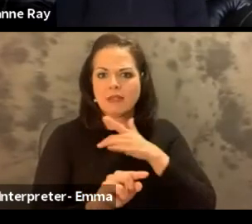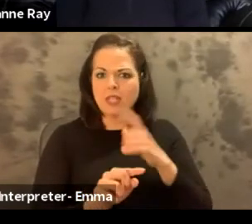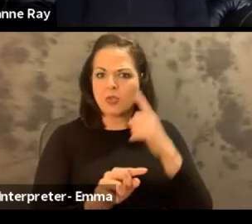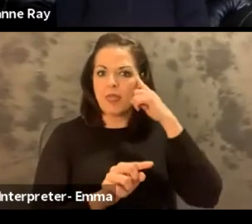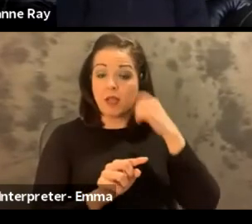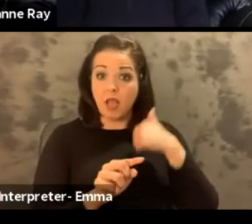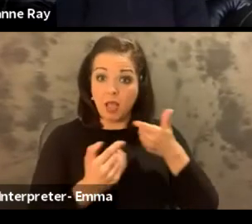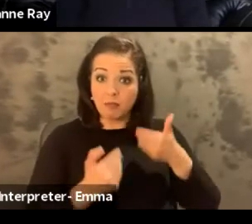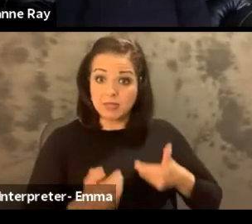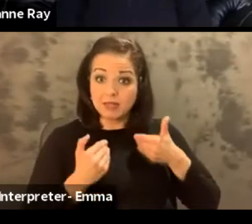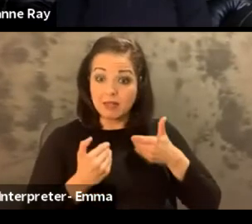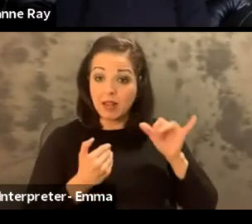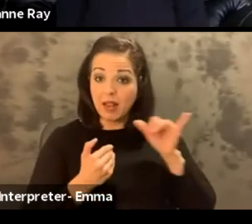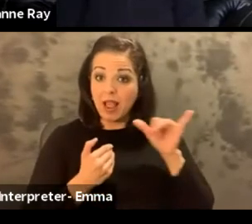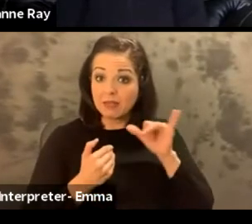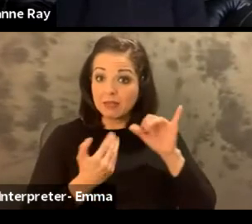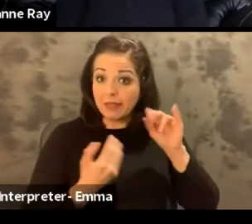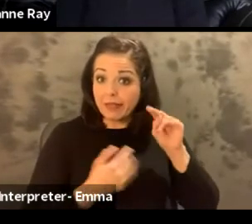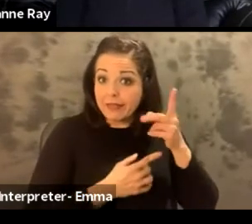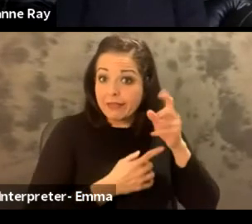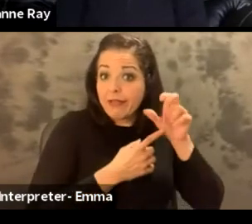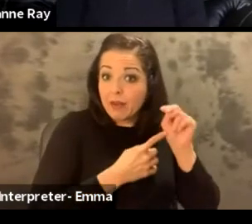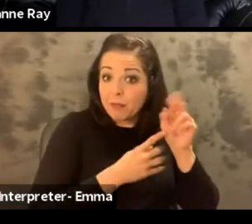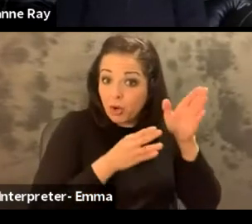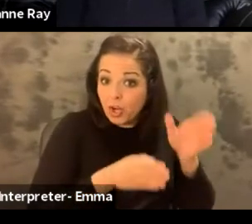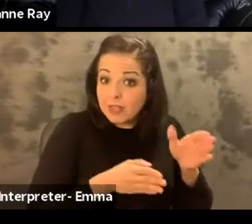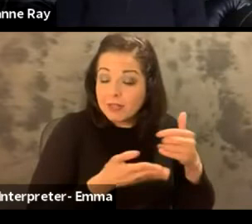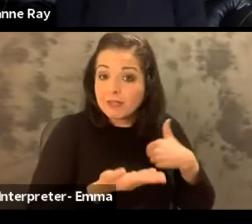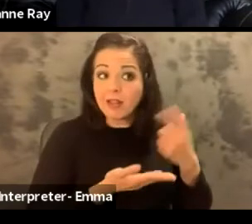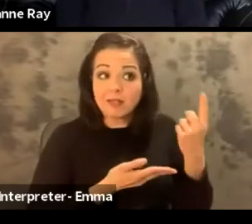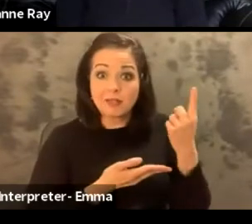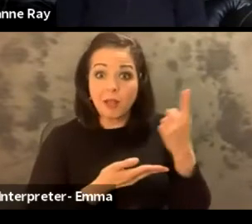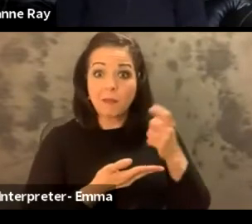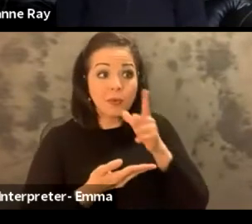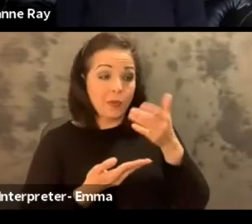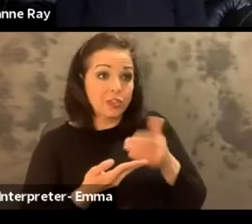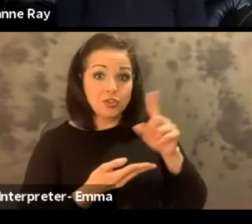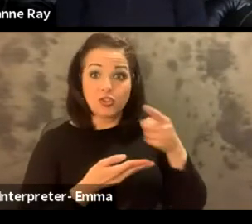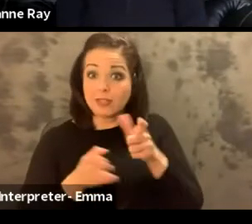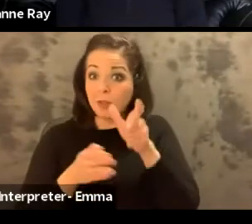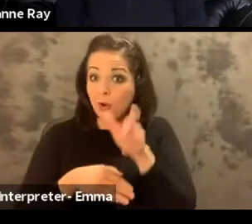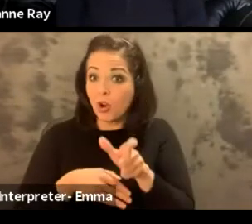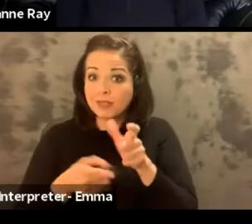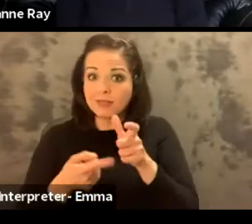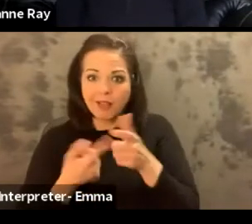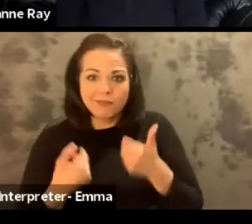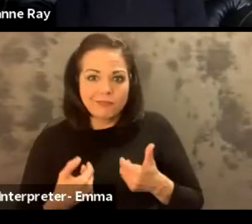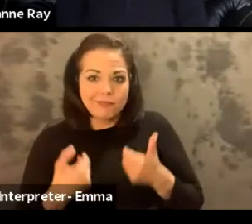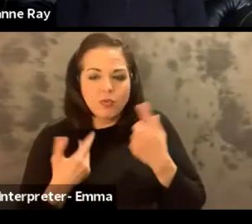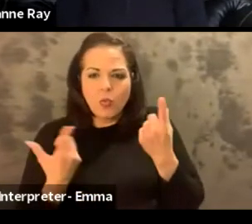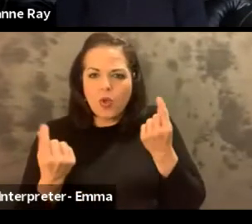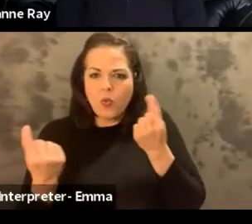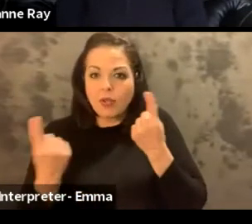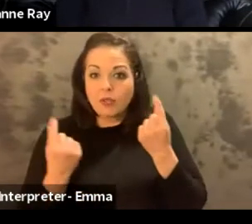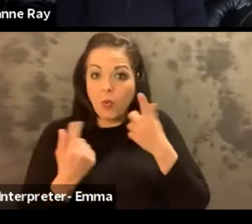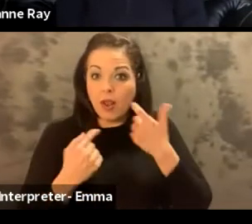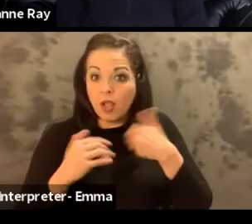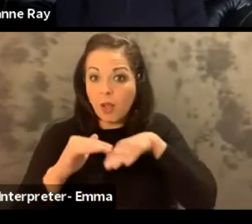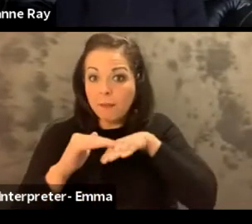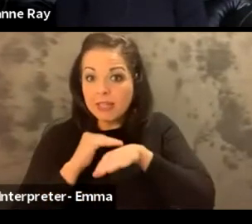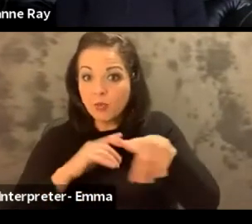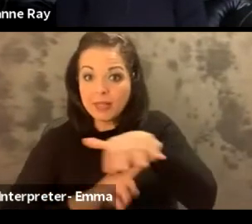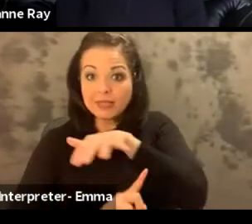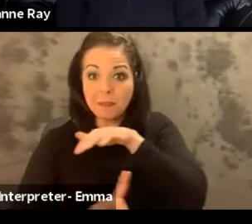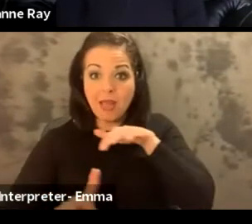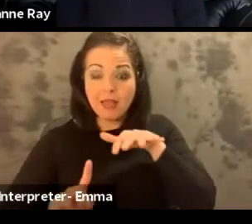present myself as an Indian person? Do I just present myself as someone who is just a person? Or what do I do when I come into this space? How do